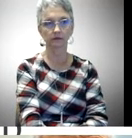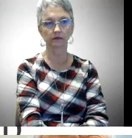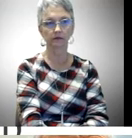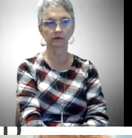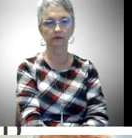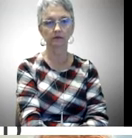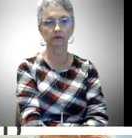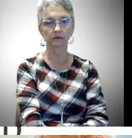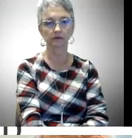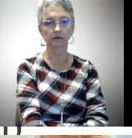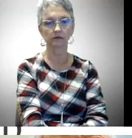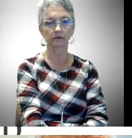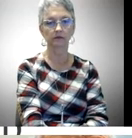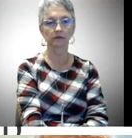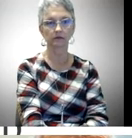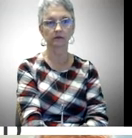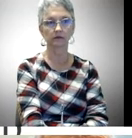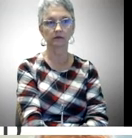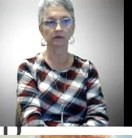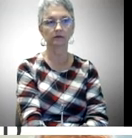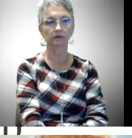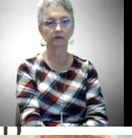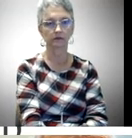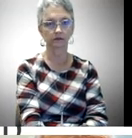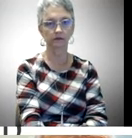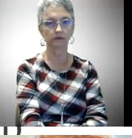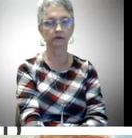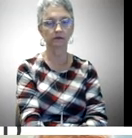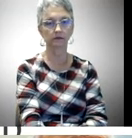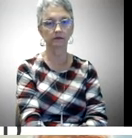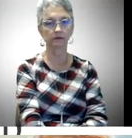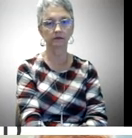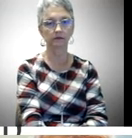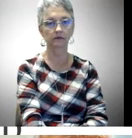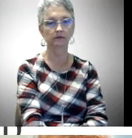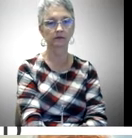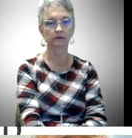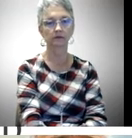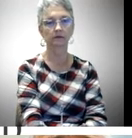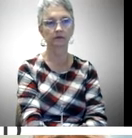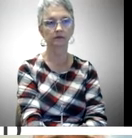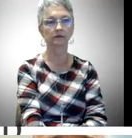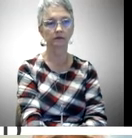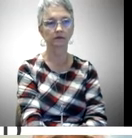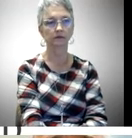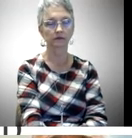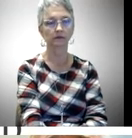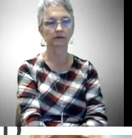governing special ed, transfer from the parent to the youth at the age of 18, unless something else is